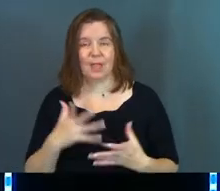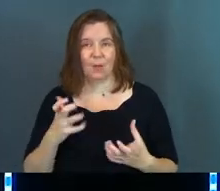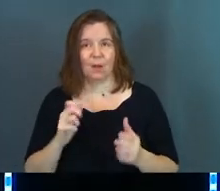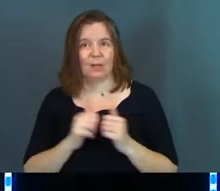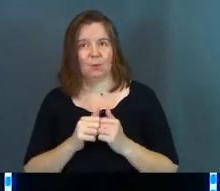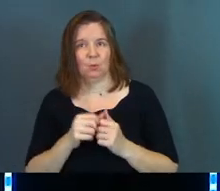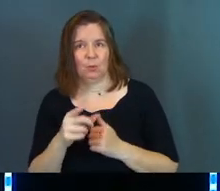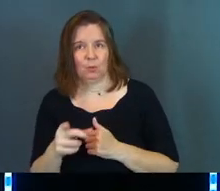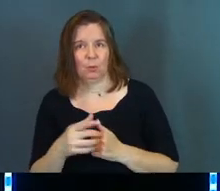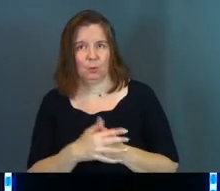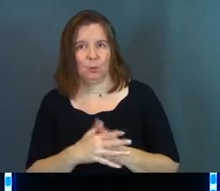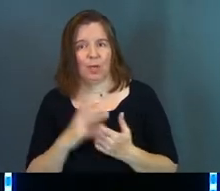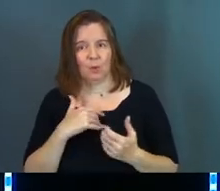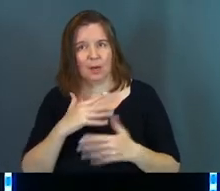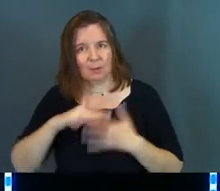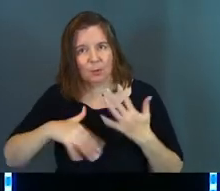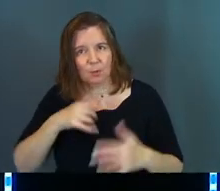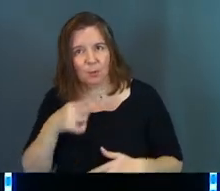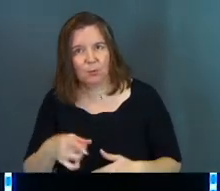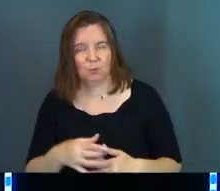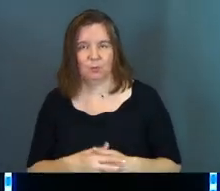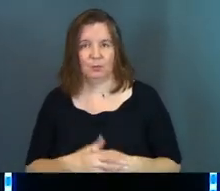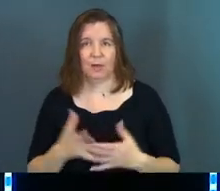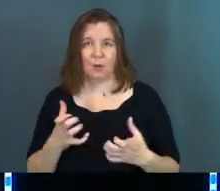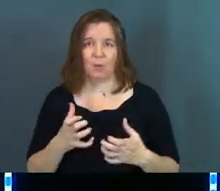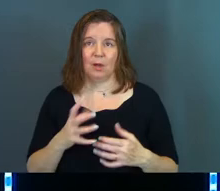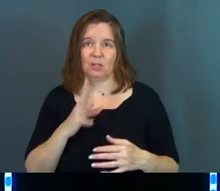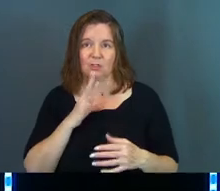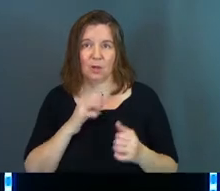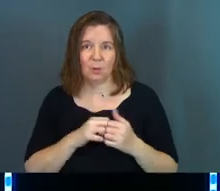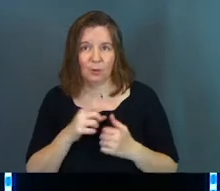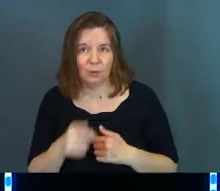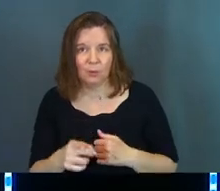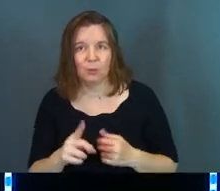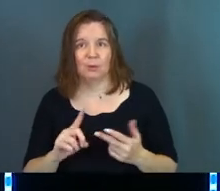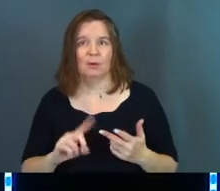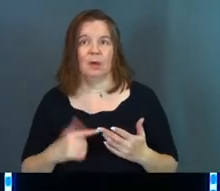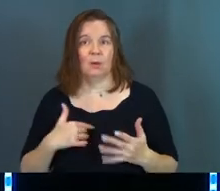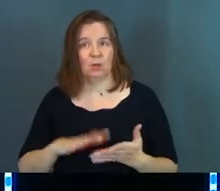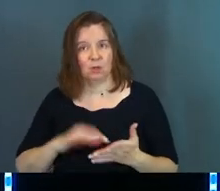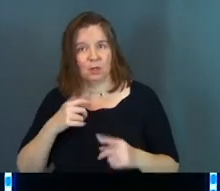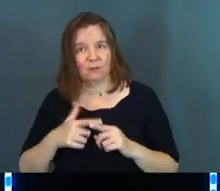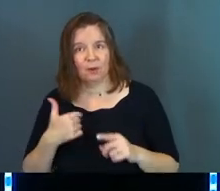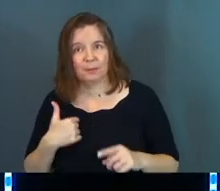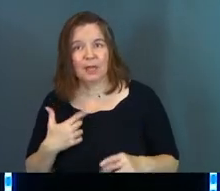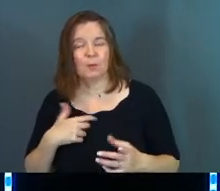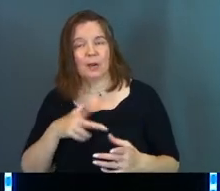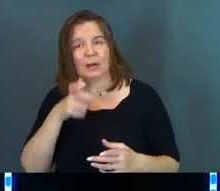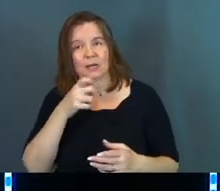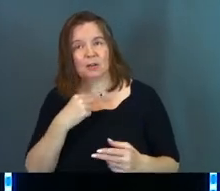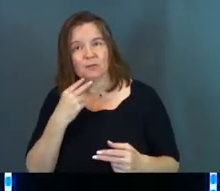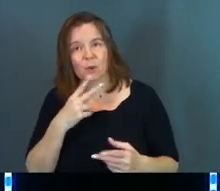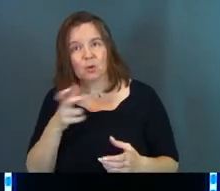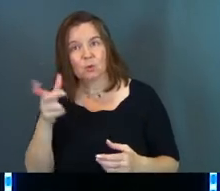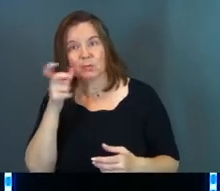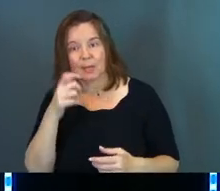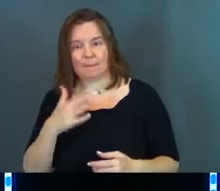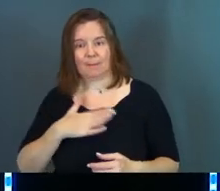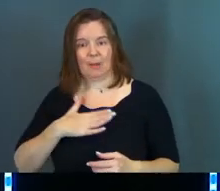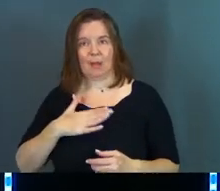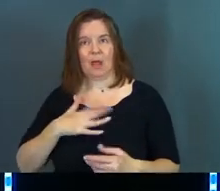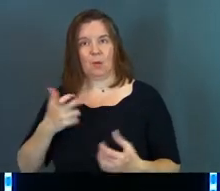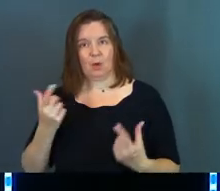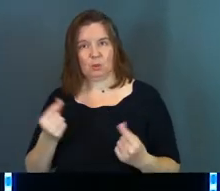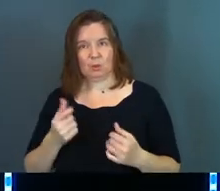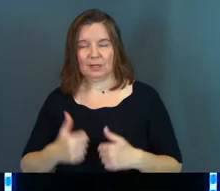I want to be with you. I want to be around you. I want to talk with you. And I want you to learn from me. I want to hear your voice, and I want you to hear mine.